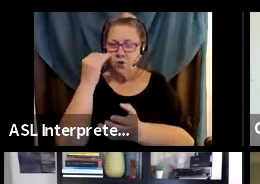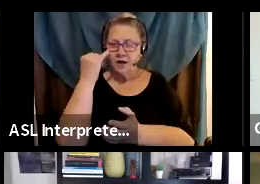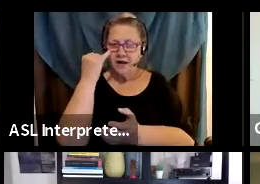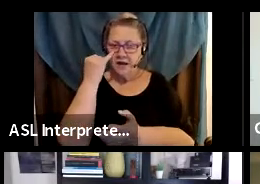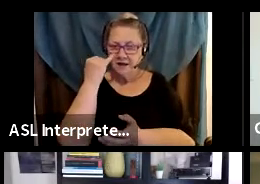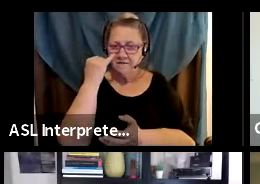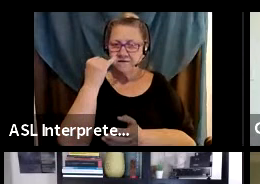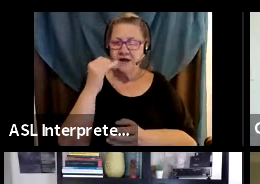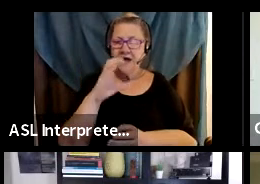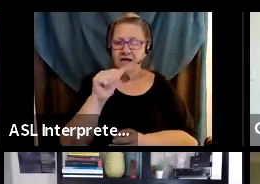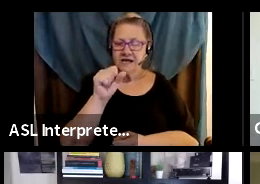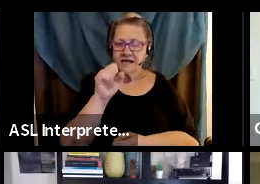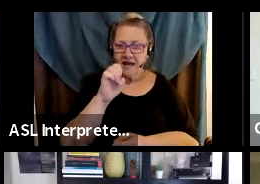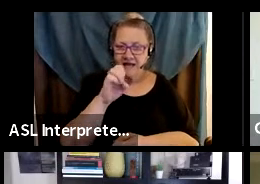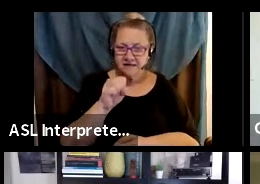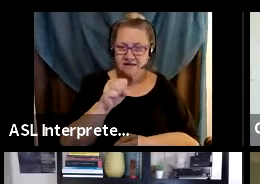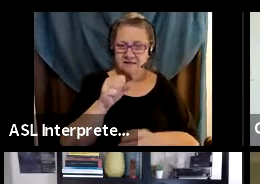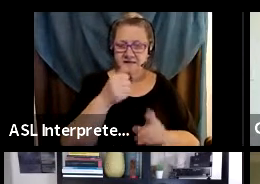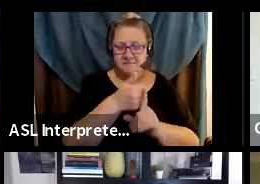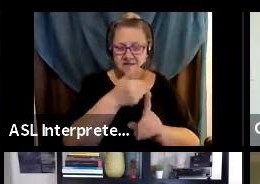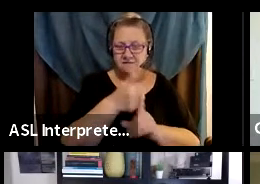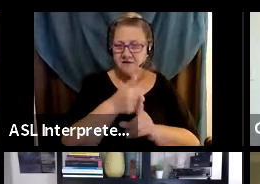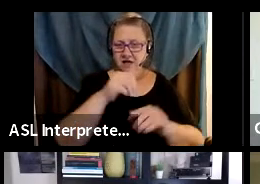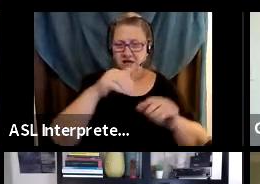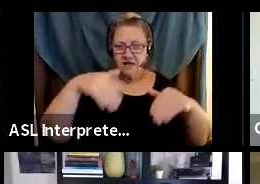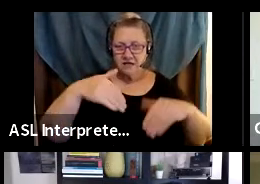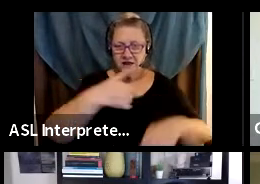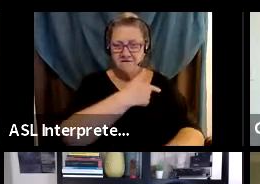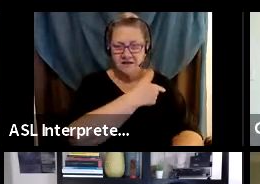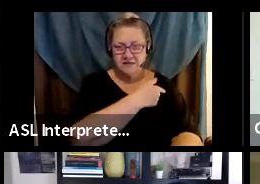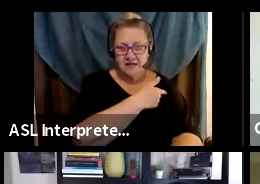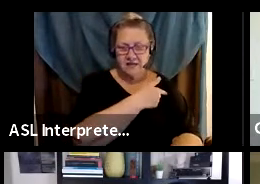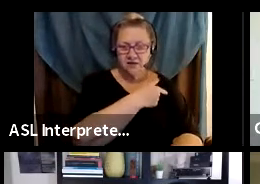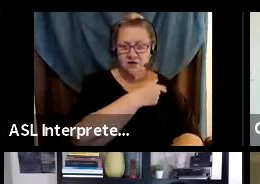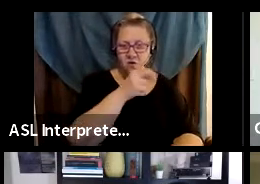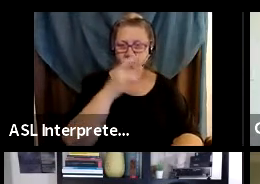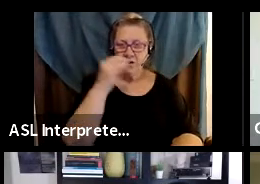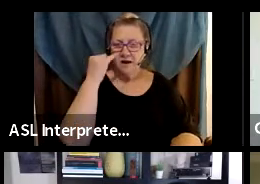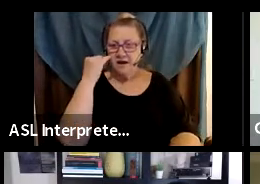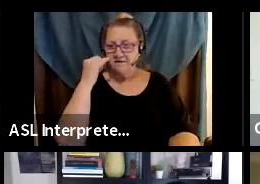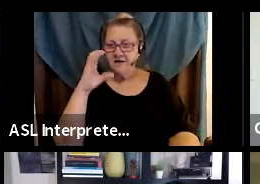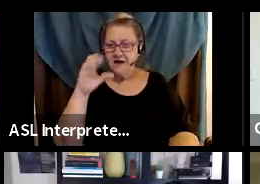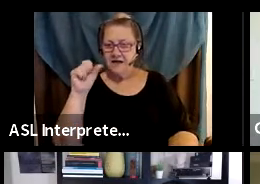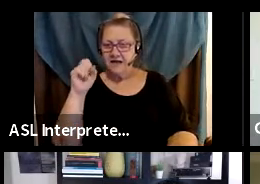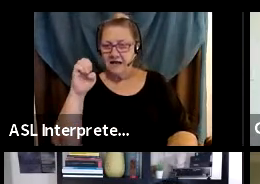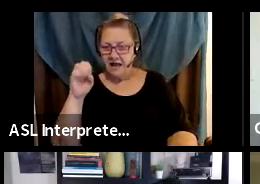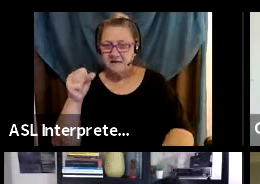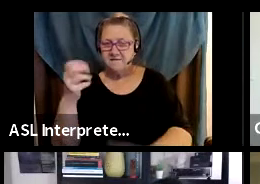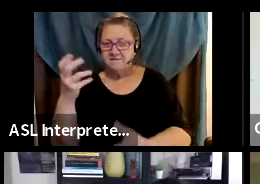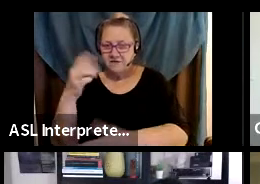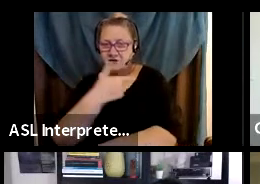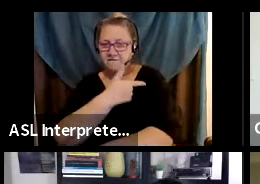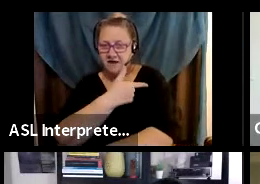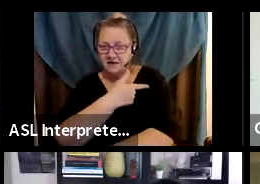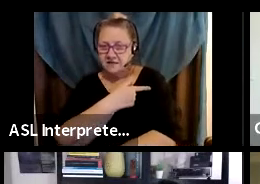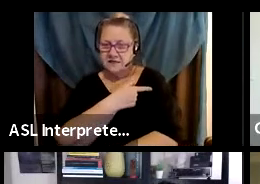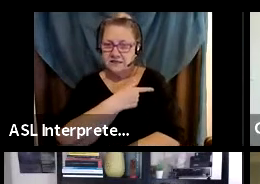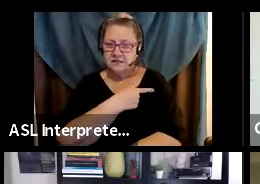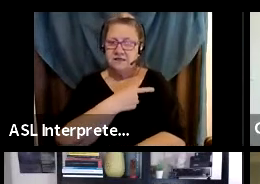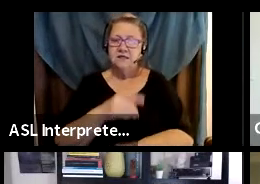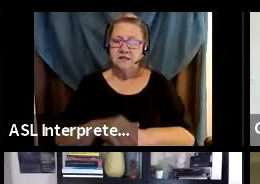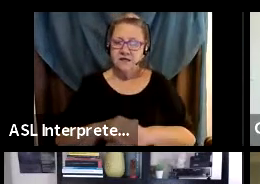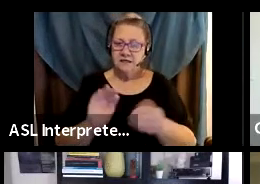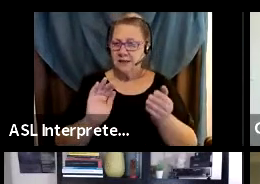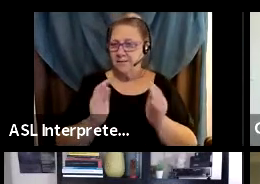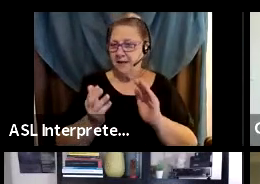increase in cases that are not vaccinated. So we're watching that. And then of course the other pairing to that is looking at whole genome sequencing, which actually I